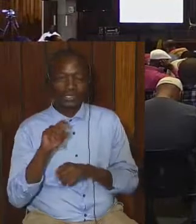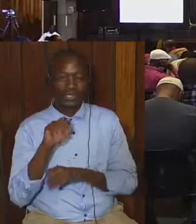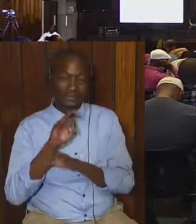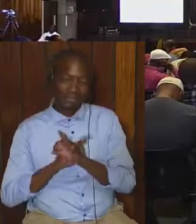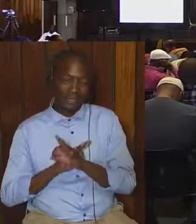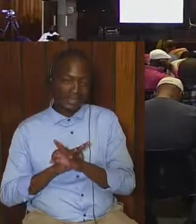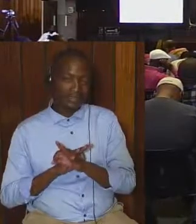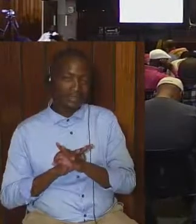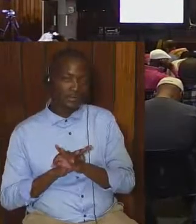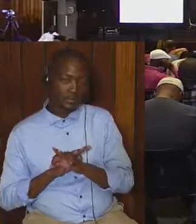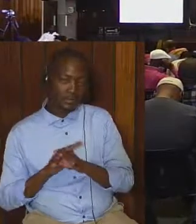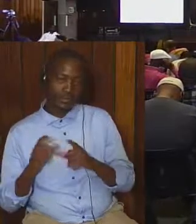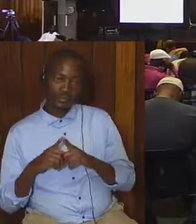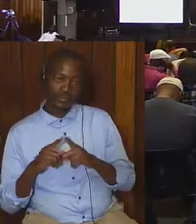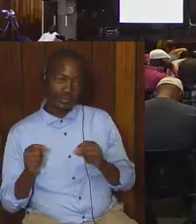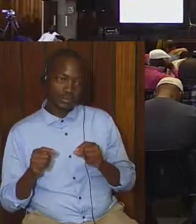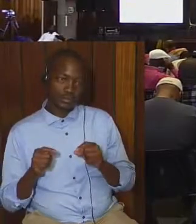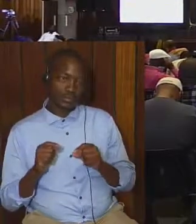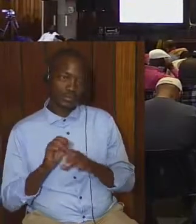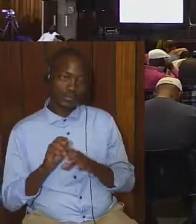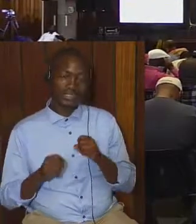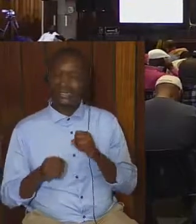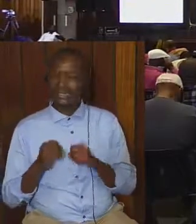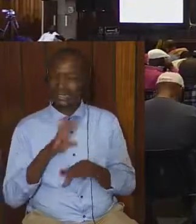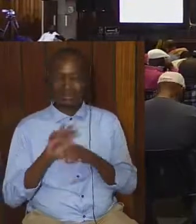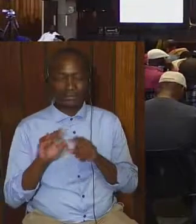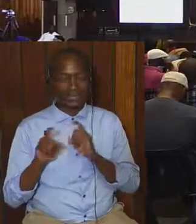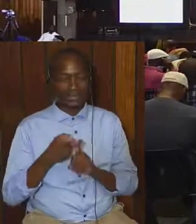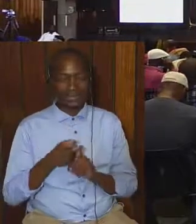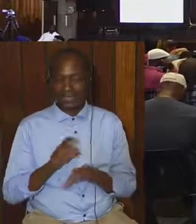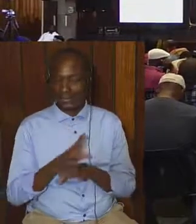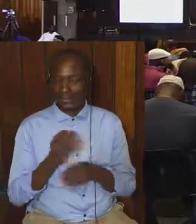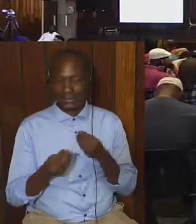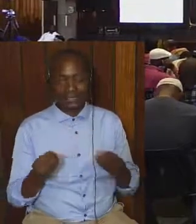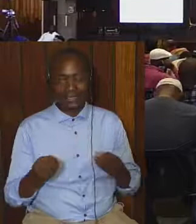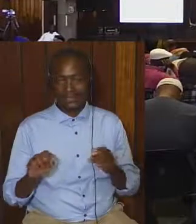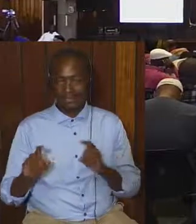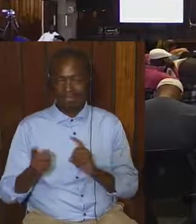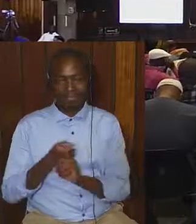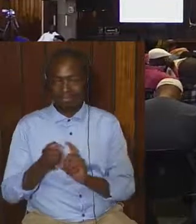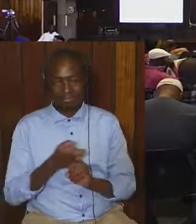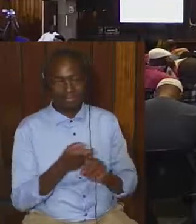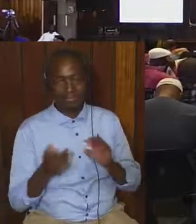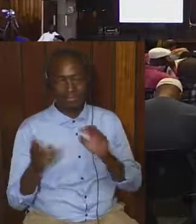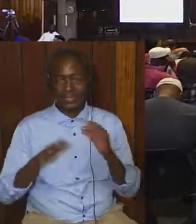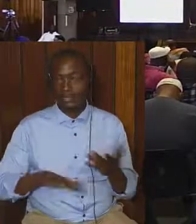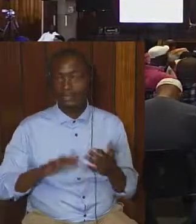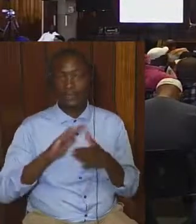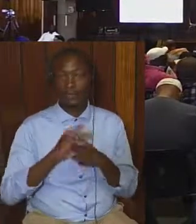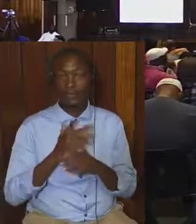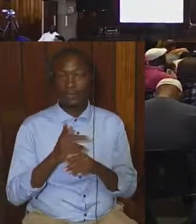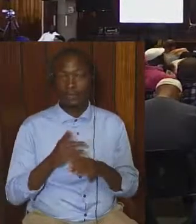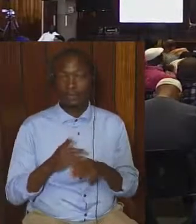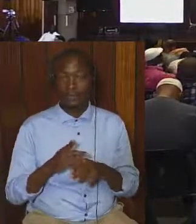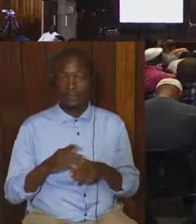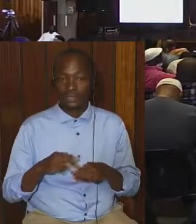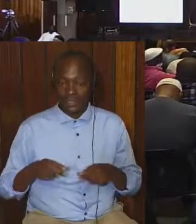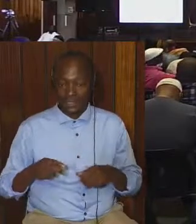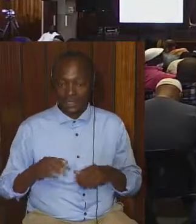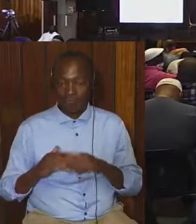complete. There is some accident, kids are dying because they've built a